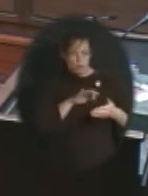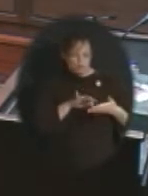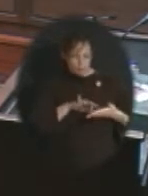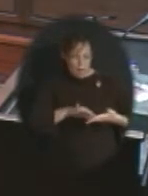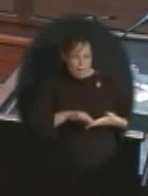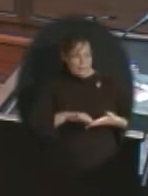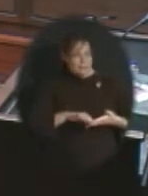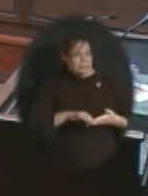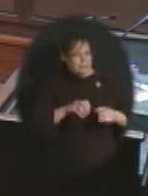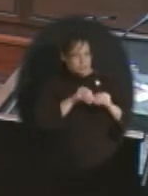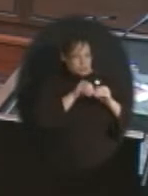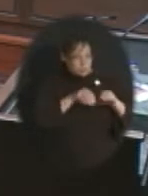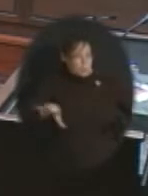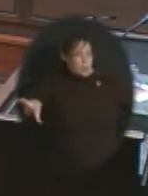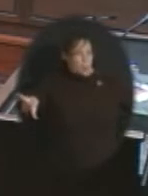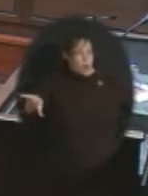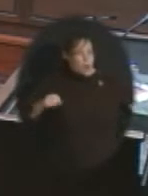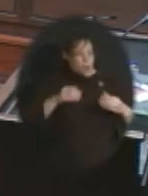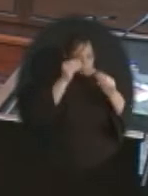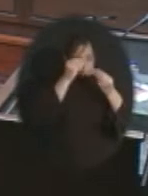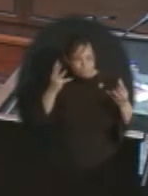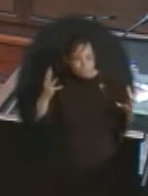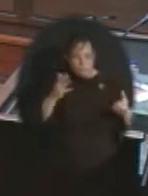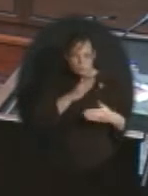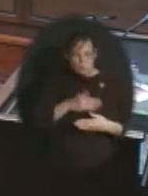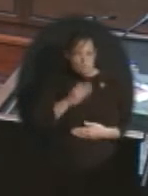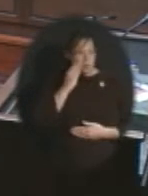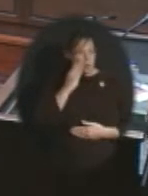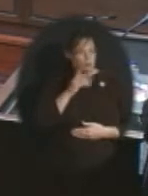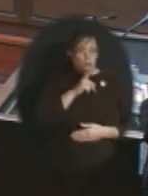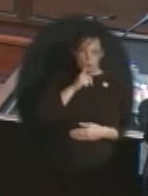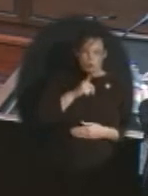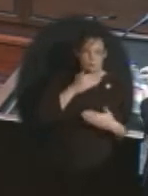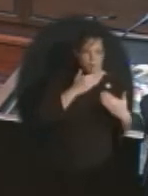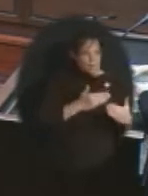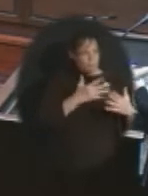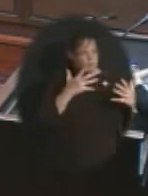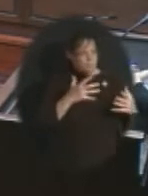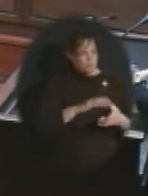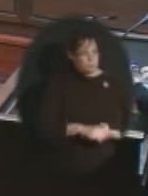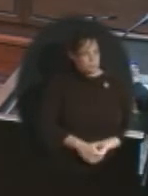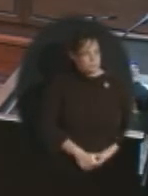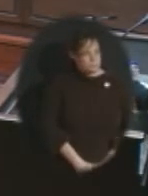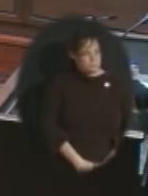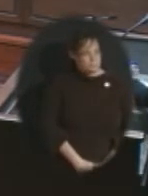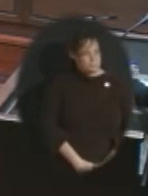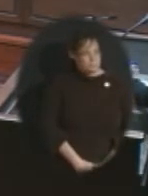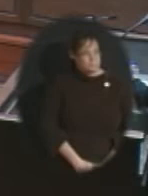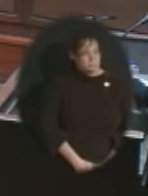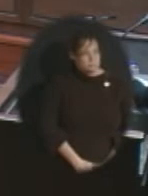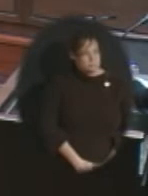and, spread the word. You never know. Sure. The impact. Thank you very much.